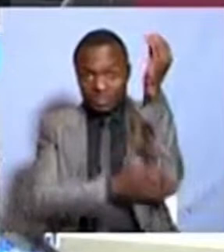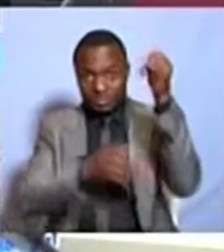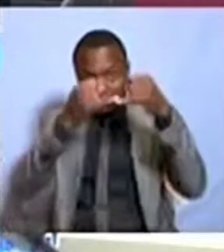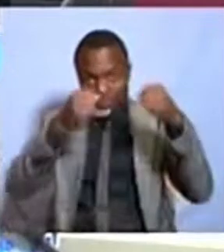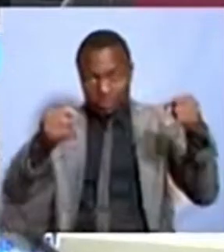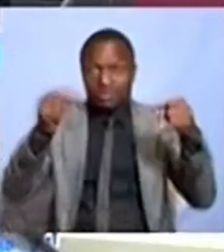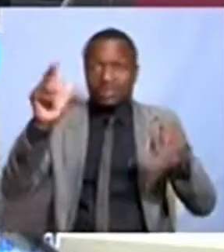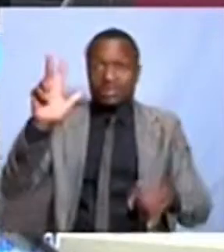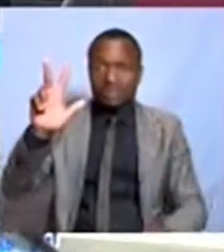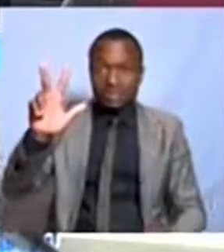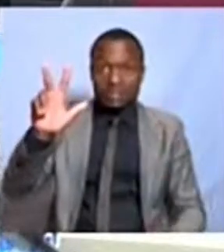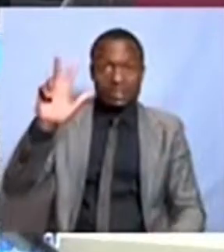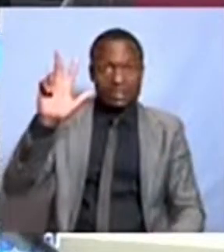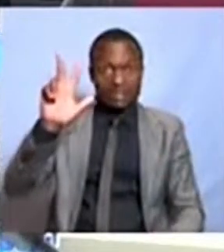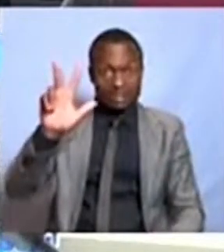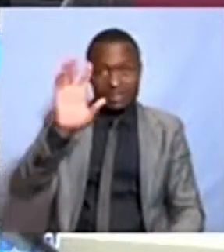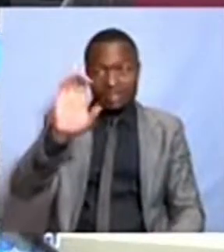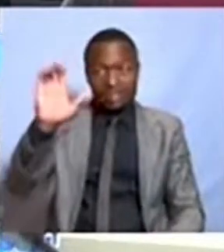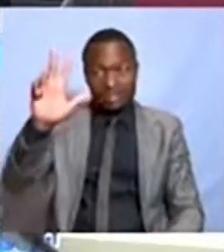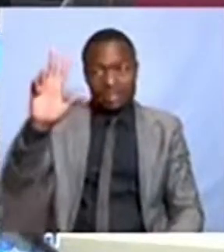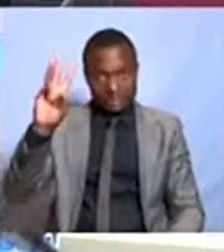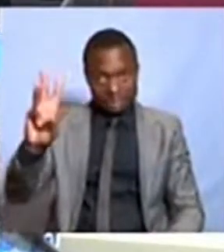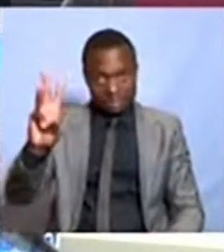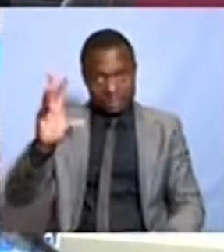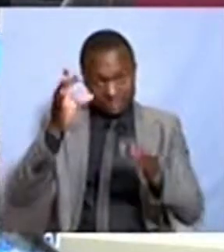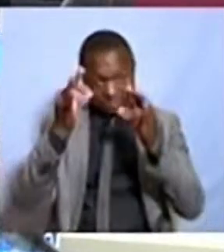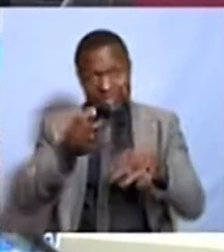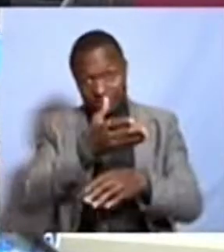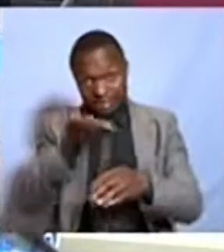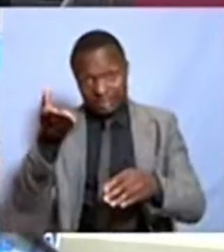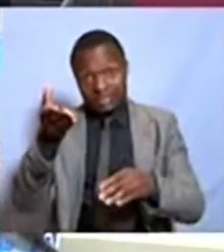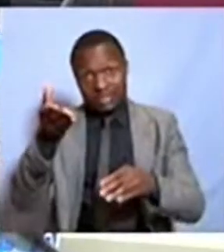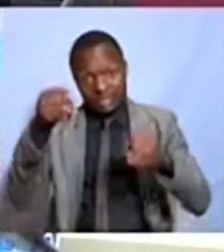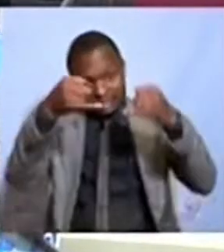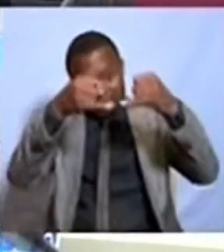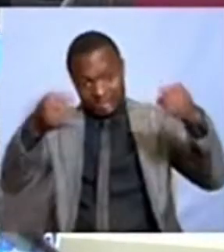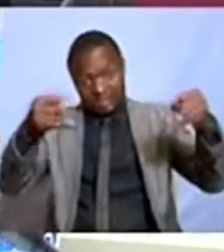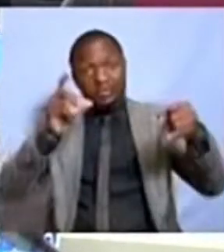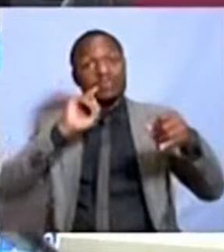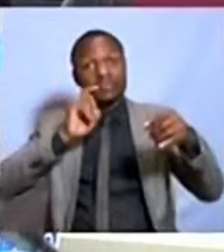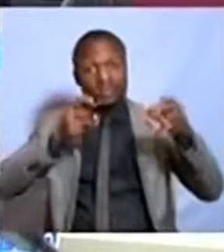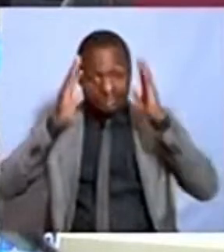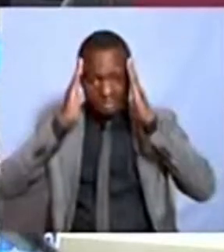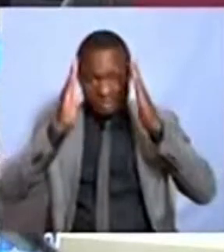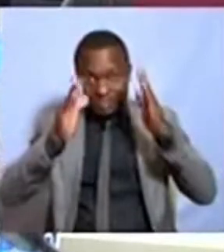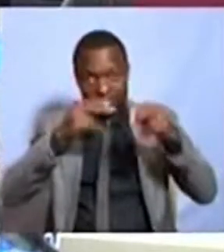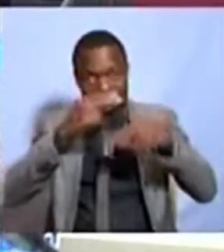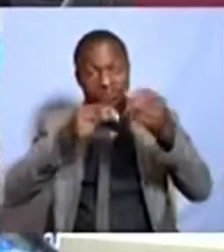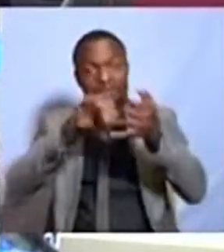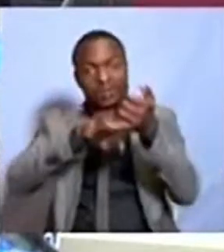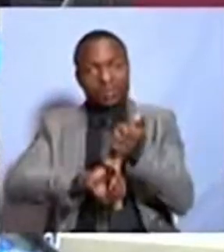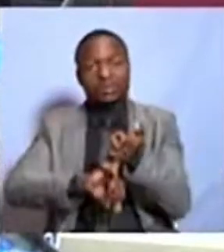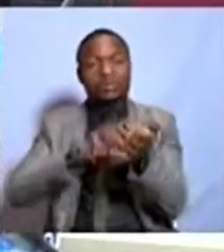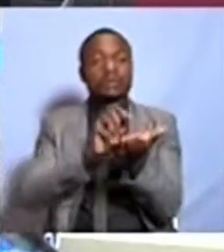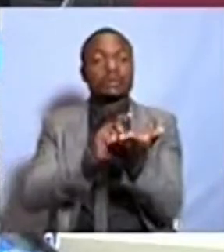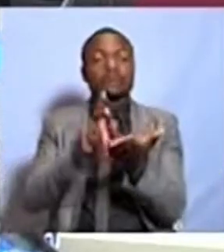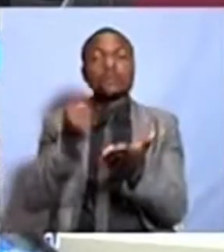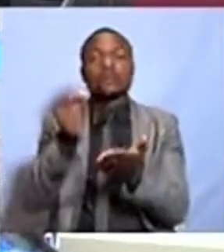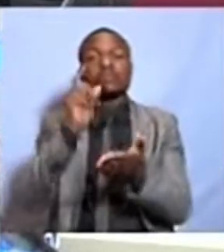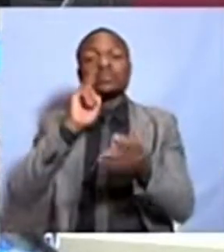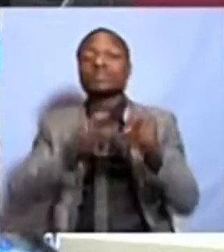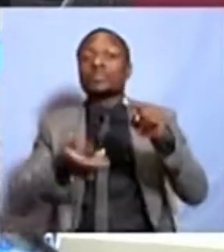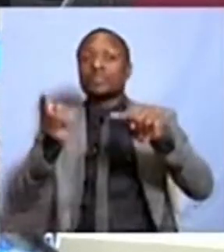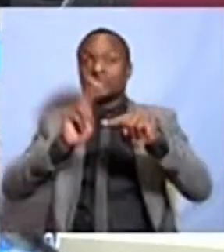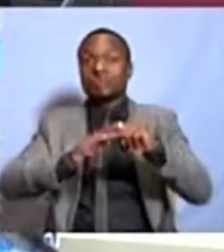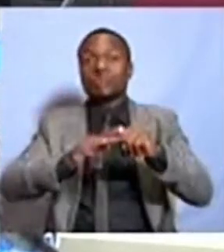336. So if we're saying that that's the benchmark or that's the datum line that we should be looking at, then the social cash transfer should increase to at least